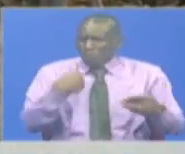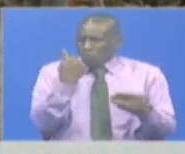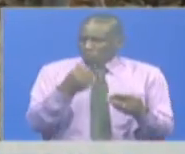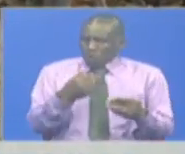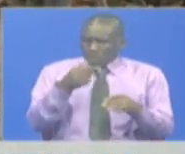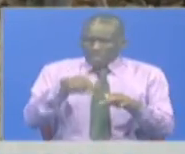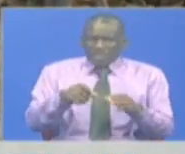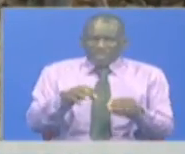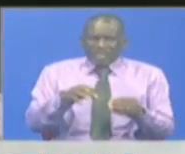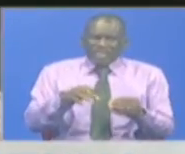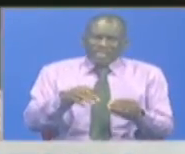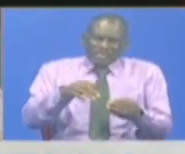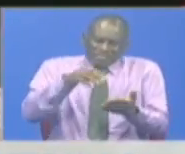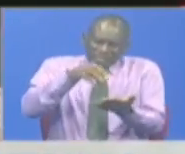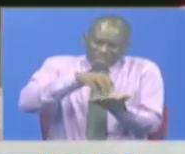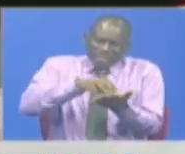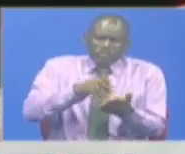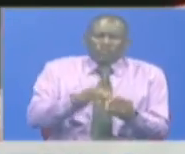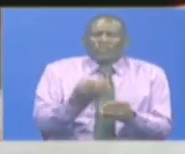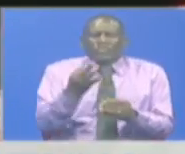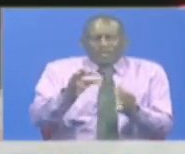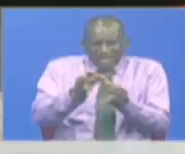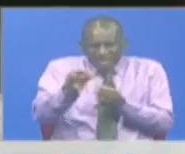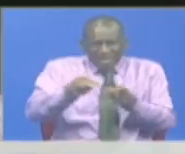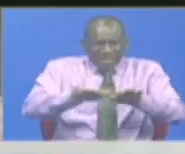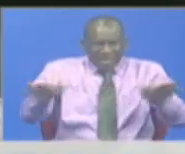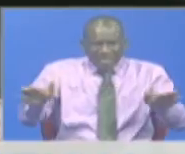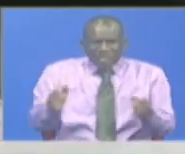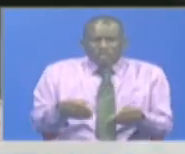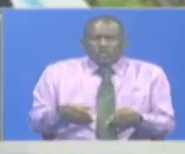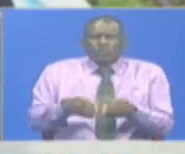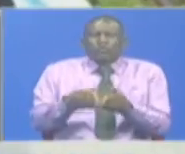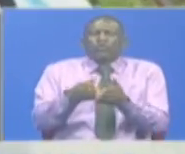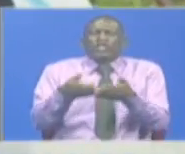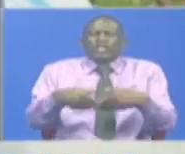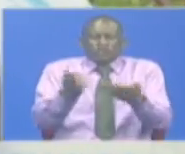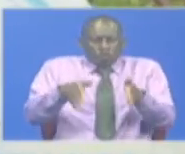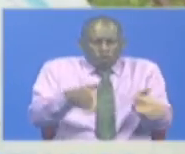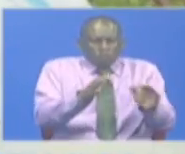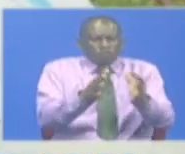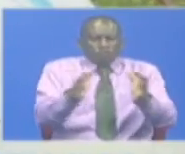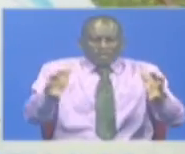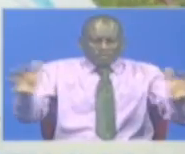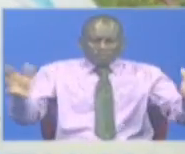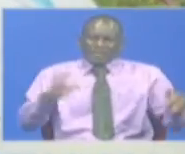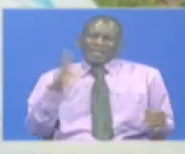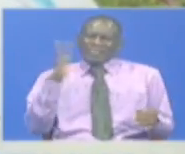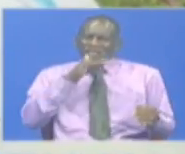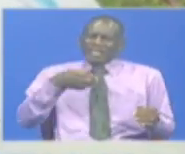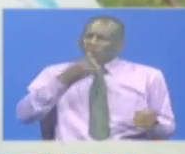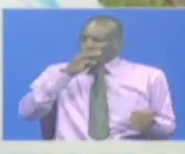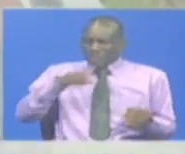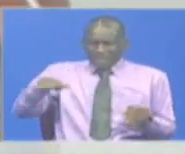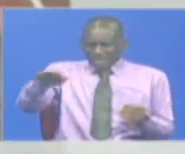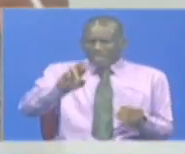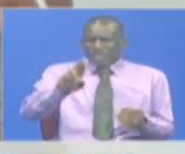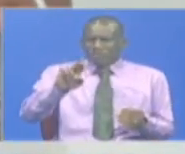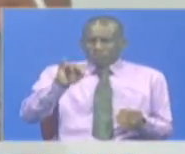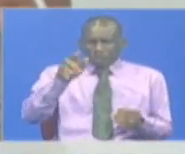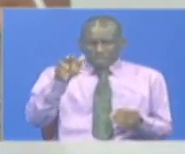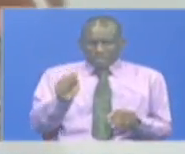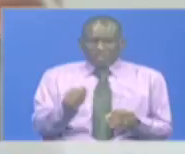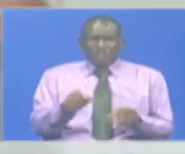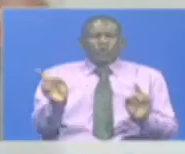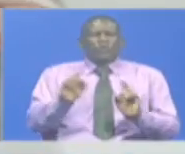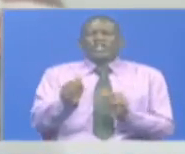land to pave way for the expansion of the Dandora sewage treatment plant in Rouen, Nairobi. Atukatai,